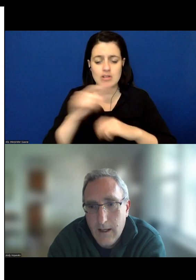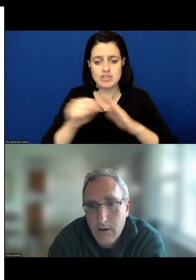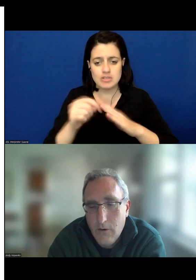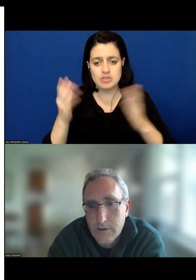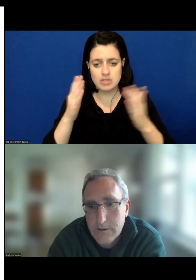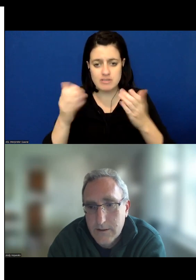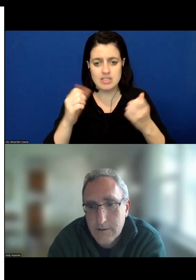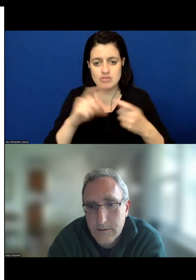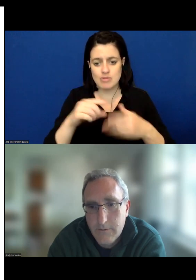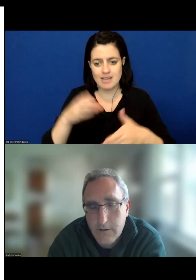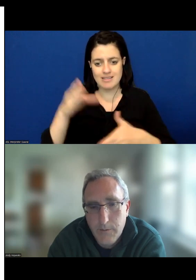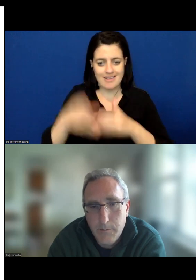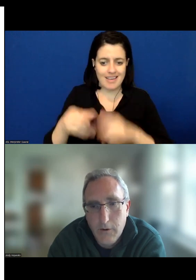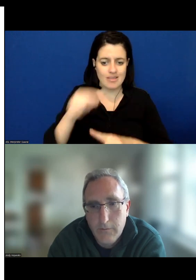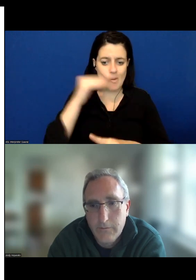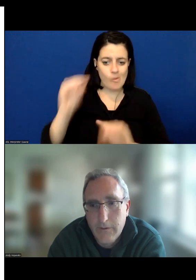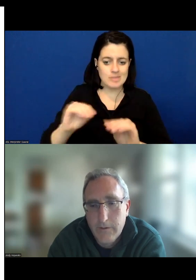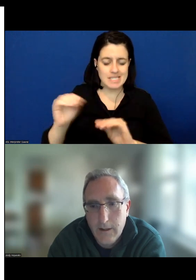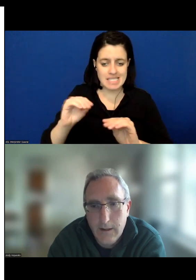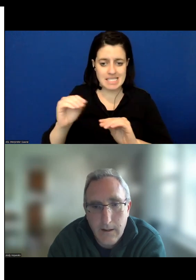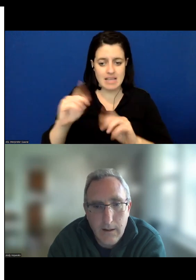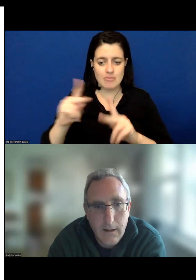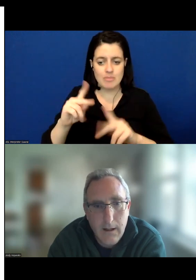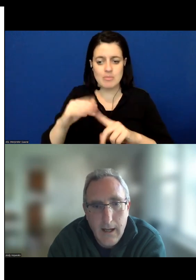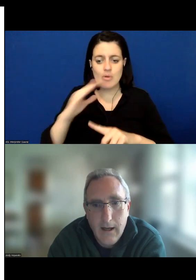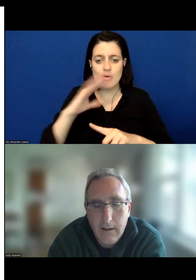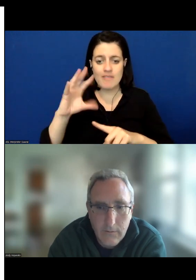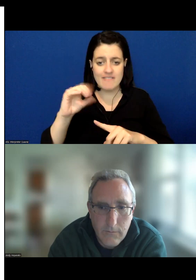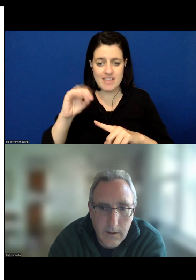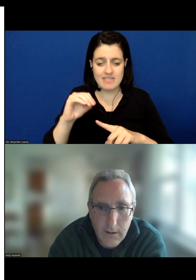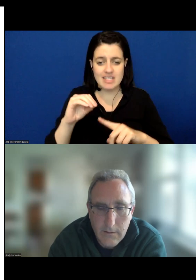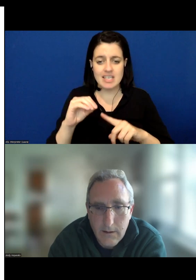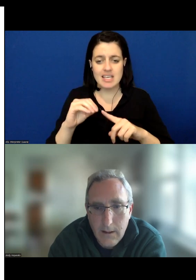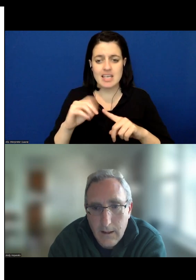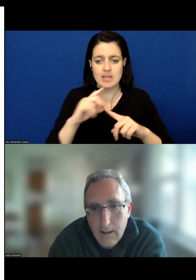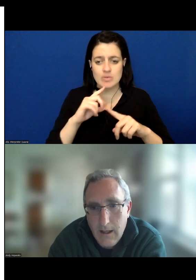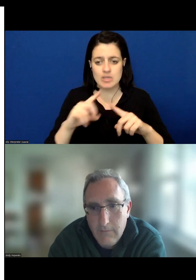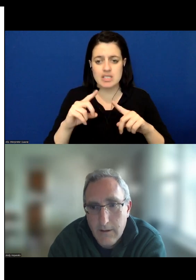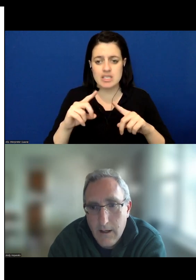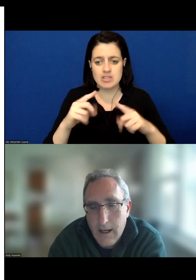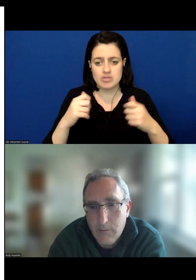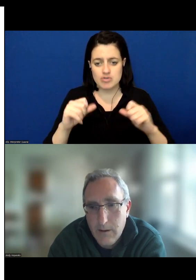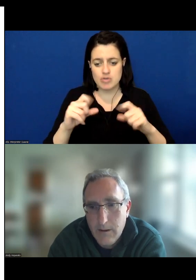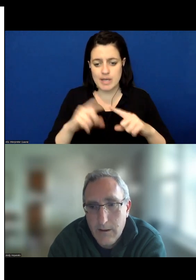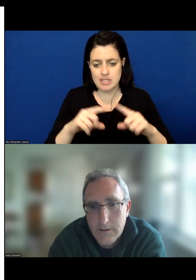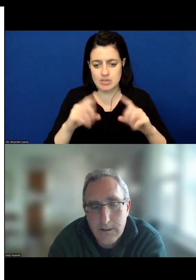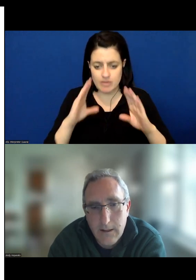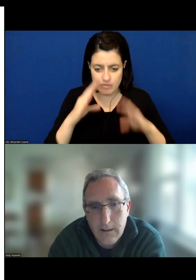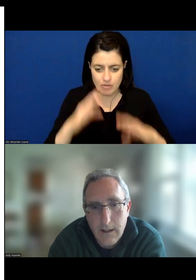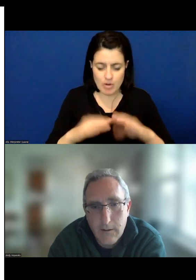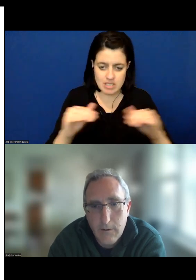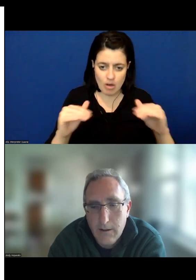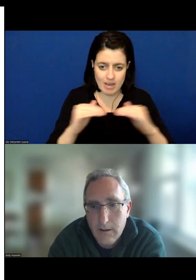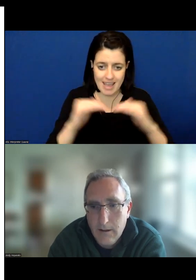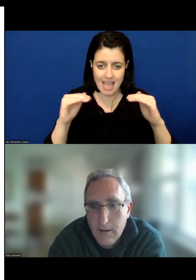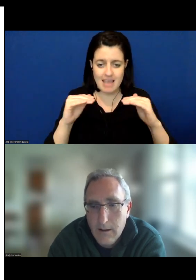trying to end homelessness for people over 50, and really leaning in heavily on equity and understanding